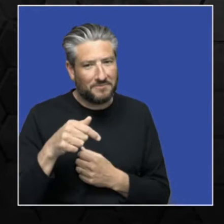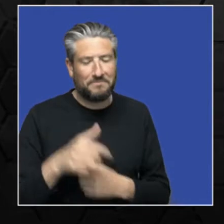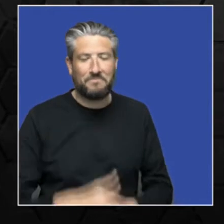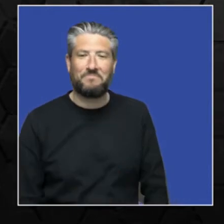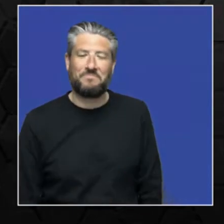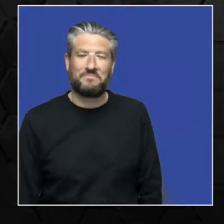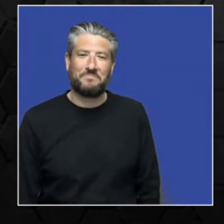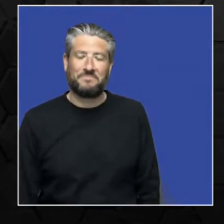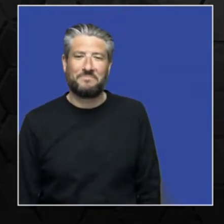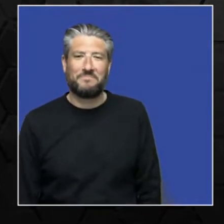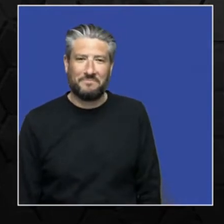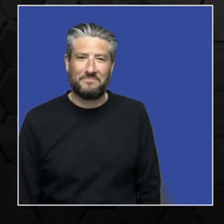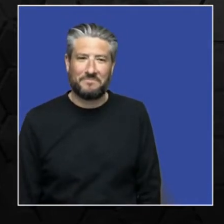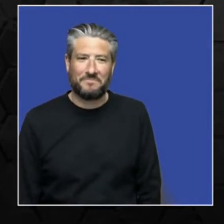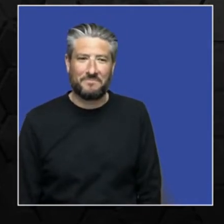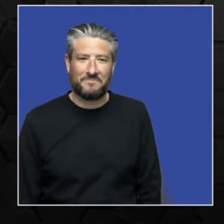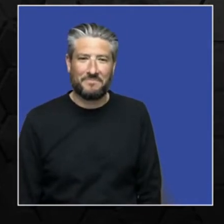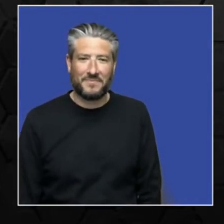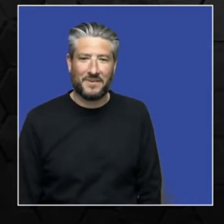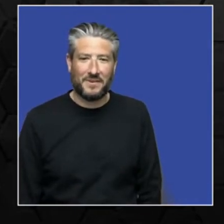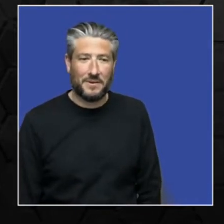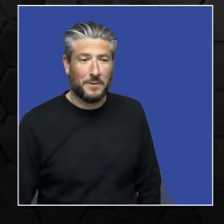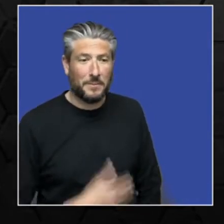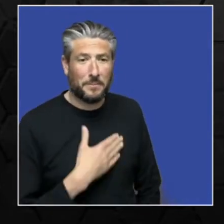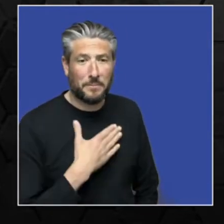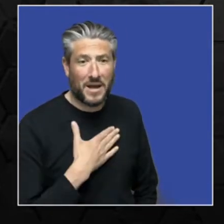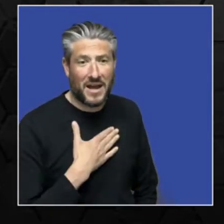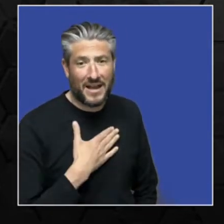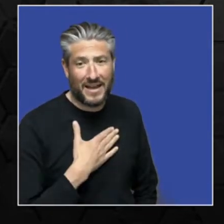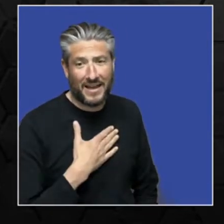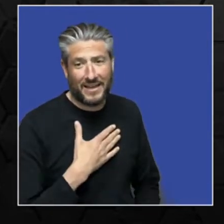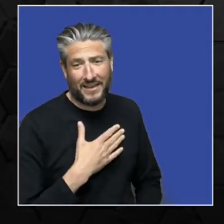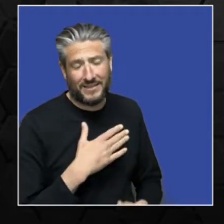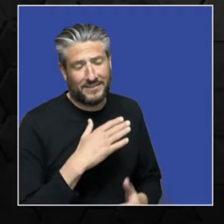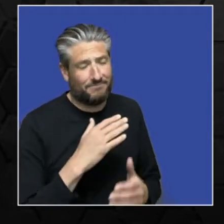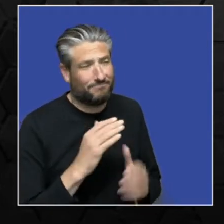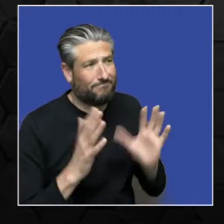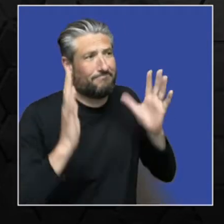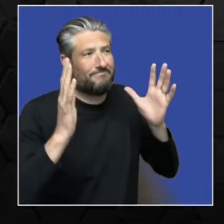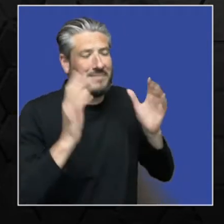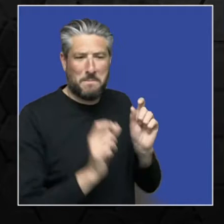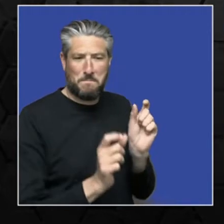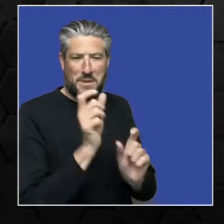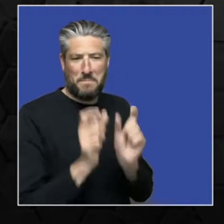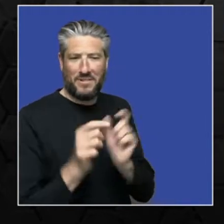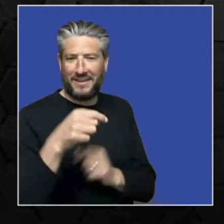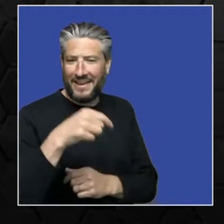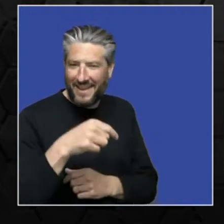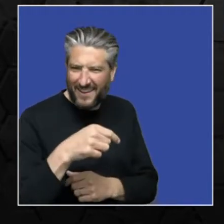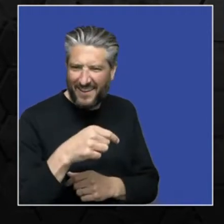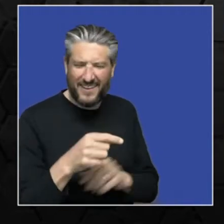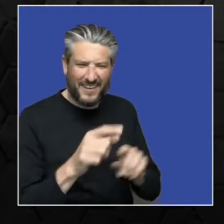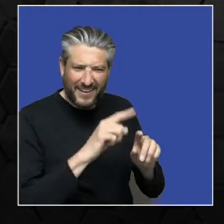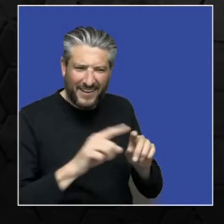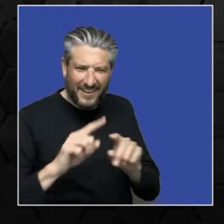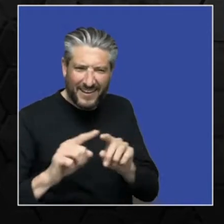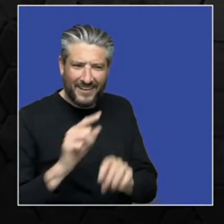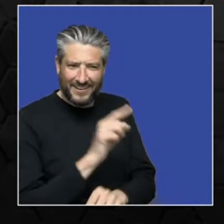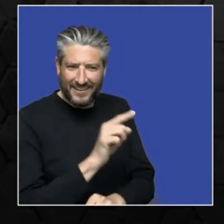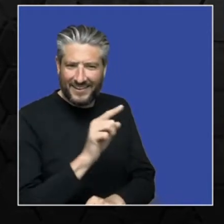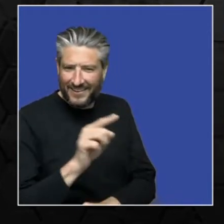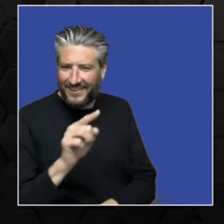main guys here. Eric, we have Siad, we have Vedant, and a lot more.